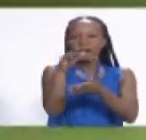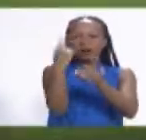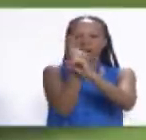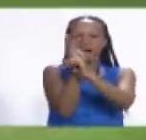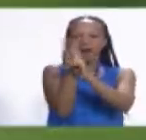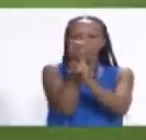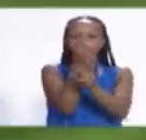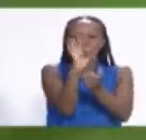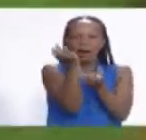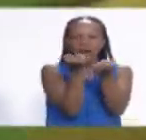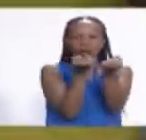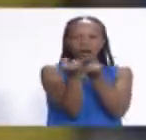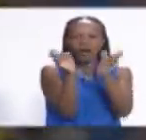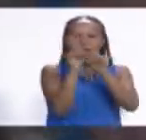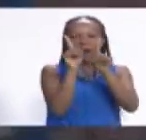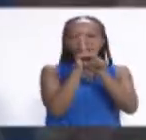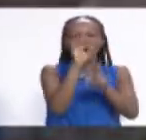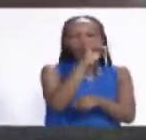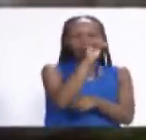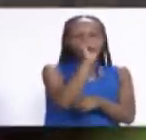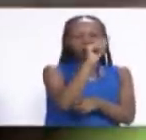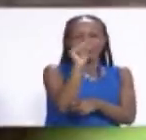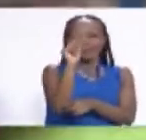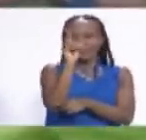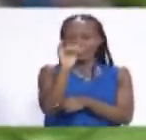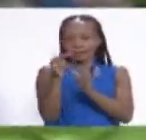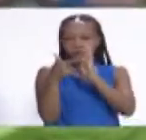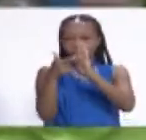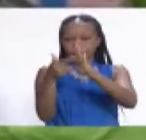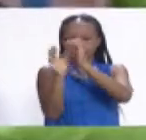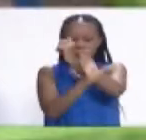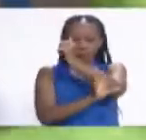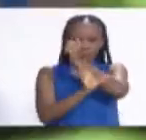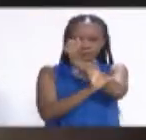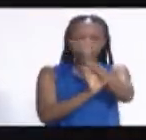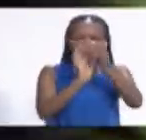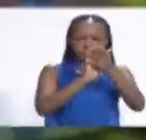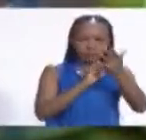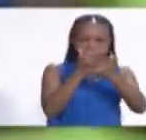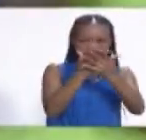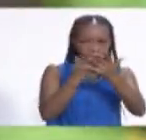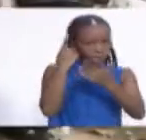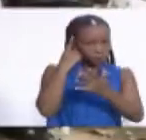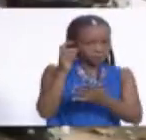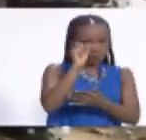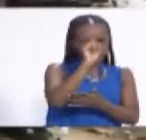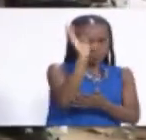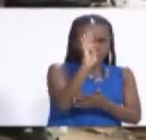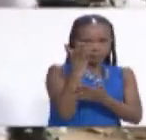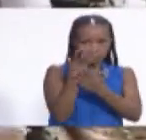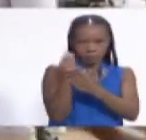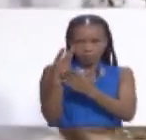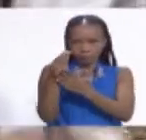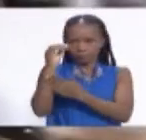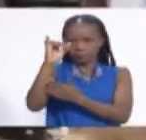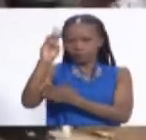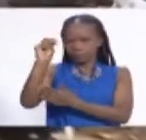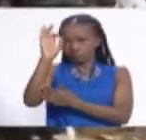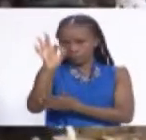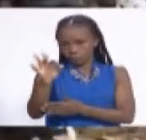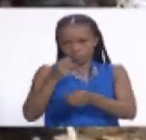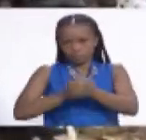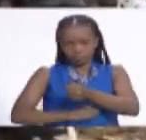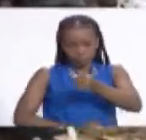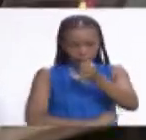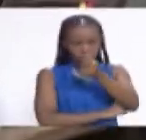the economy. Also, Yatani revealed that the country has already applied for 5 billion shillings from the IMF to support the Ministry of Health in